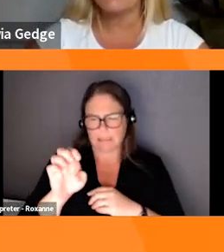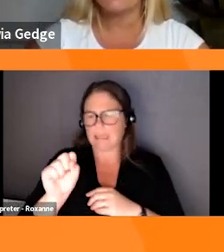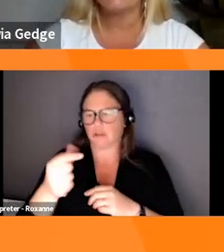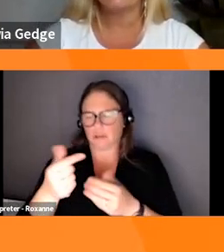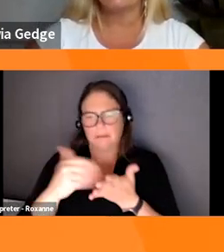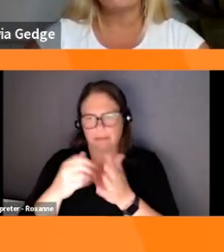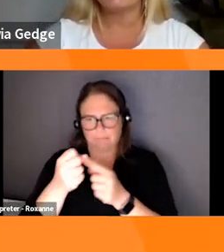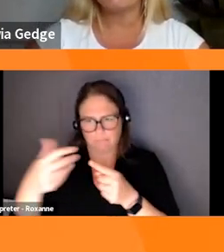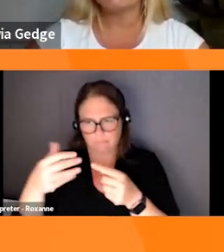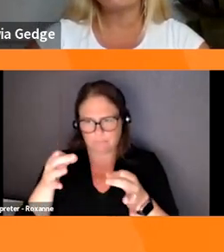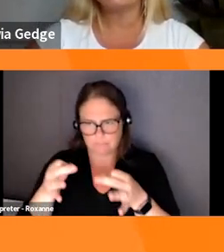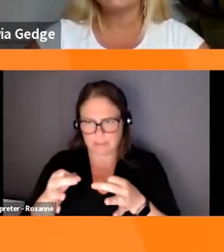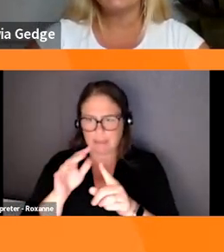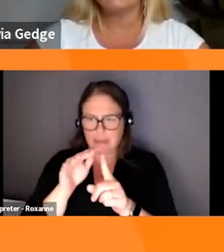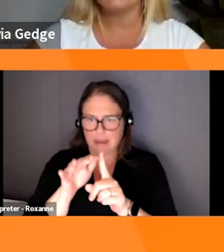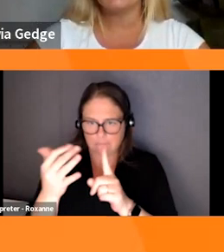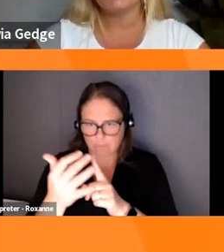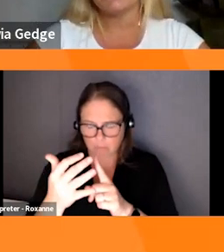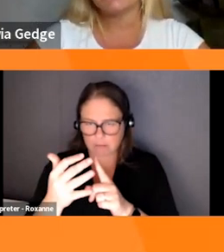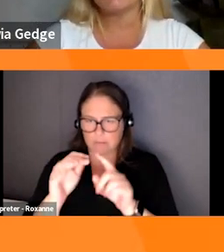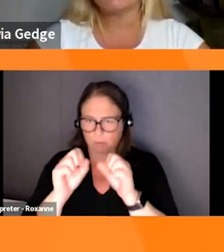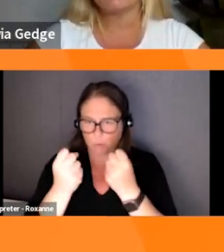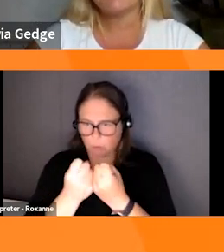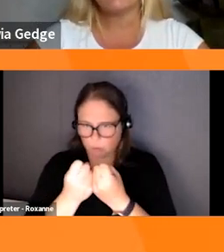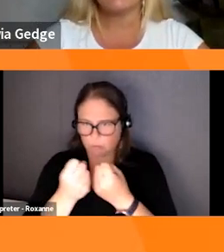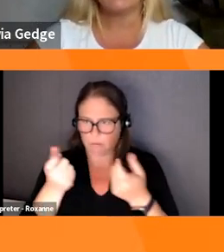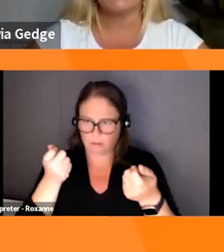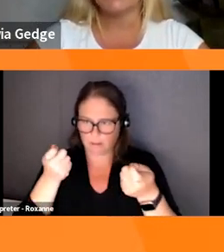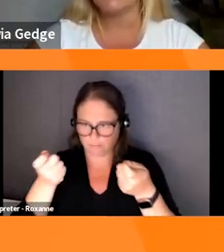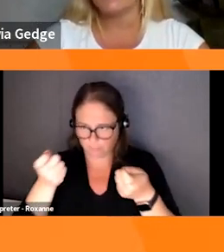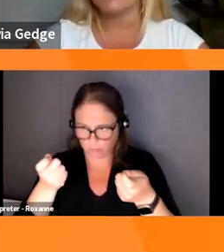stands for environmental, social, governance.